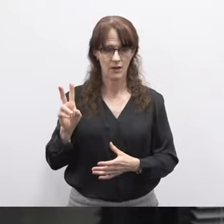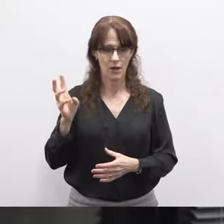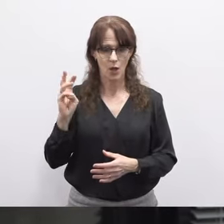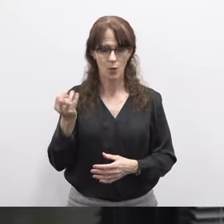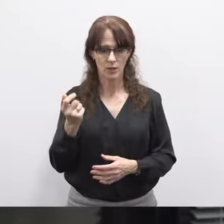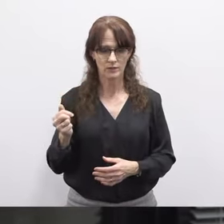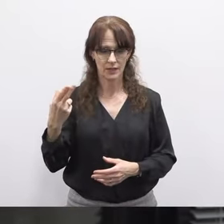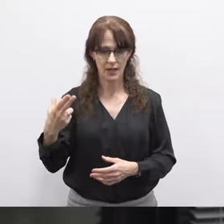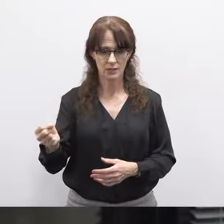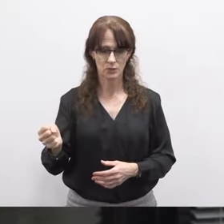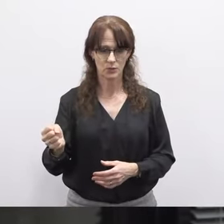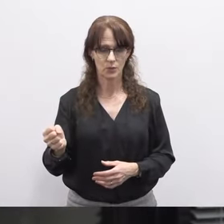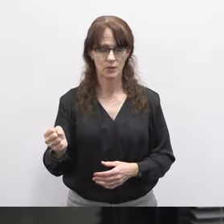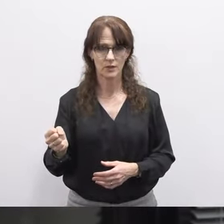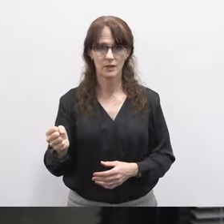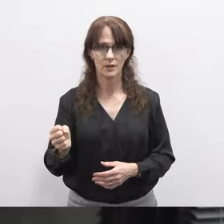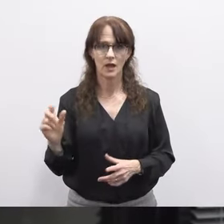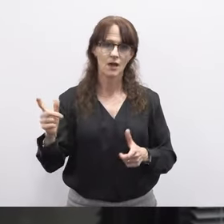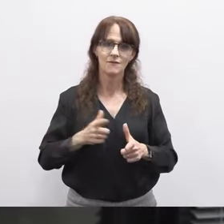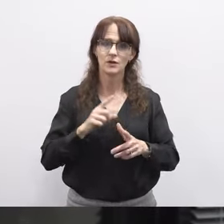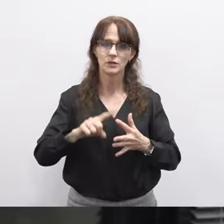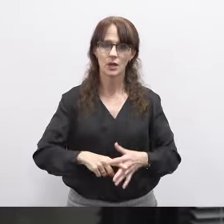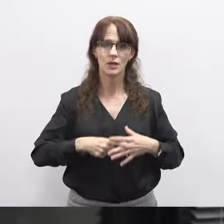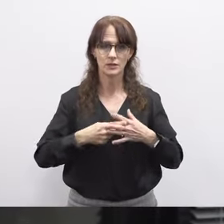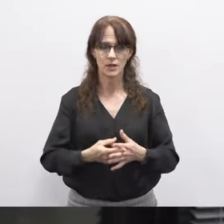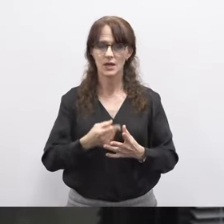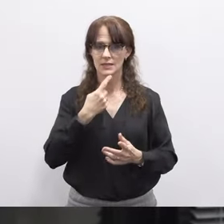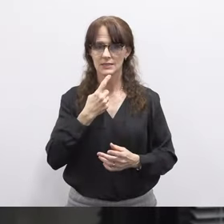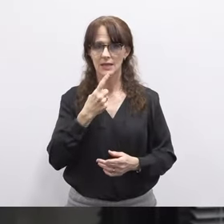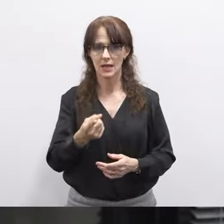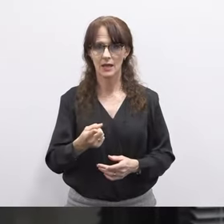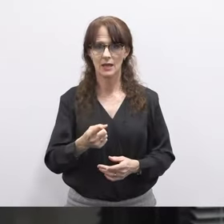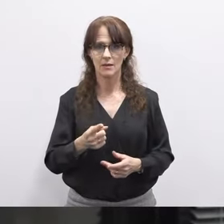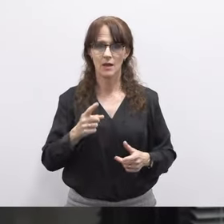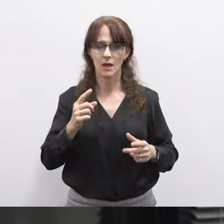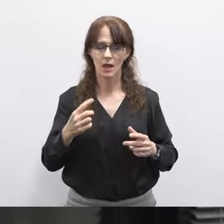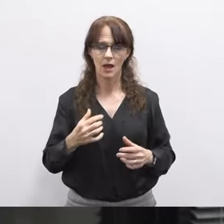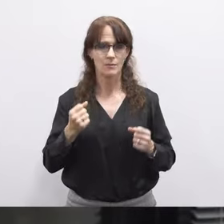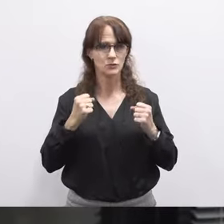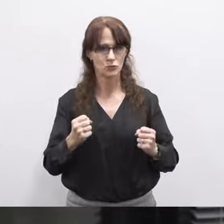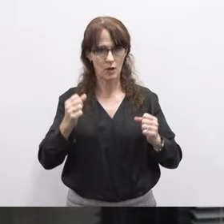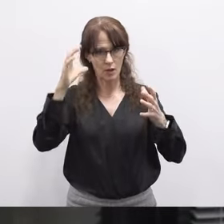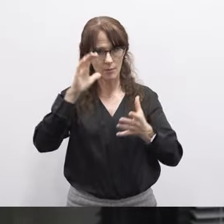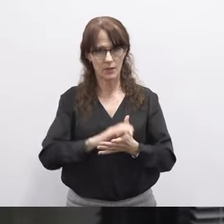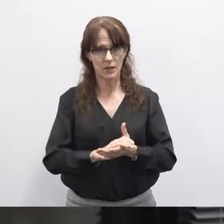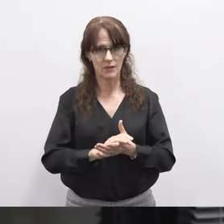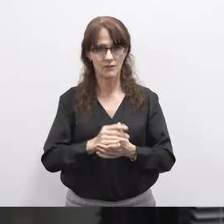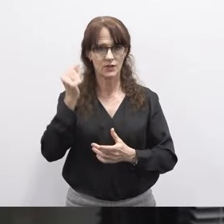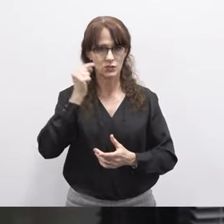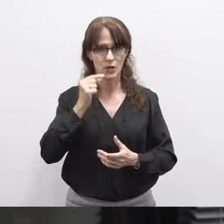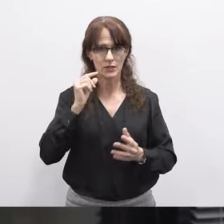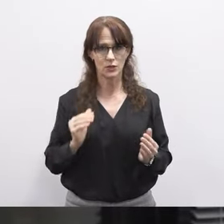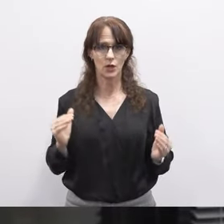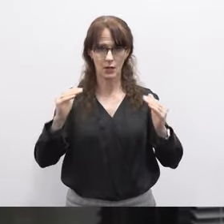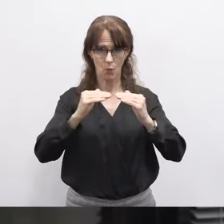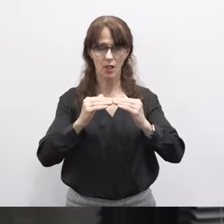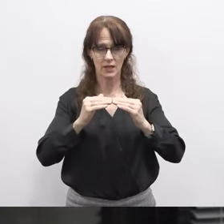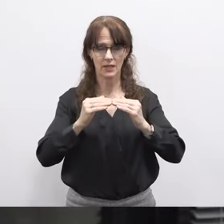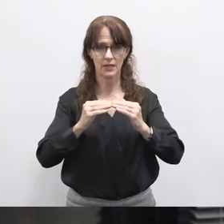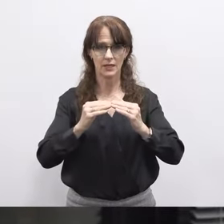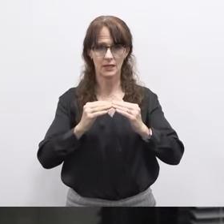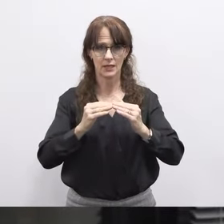School. So first I want to start off by saying I am a firm believer in gender equality, more